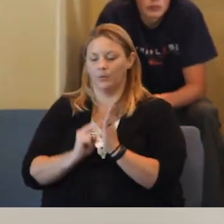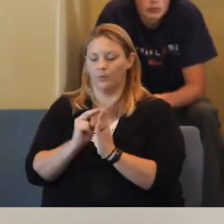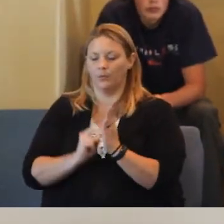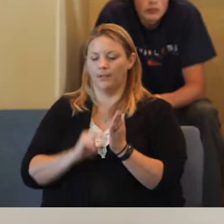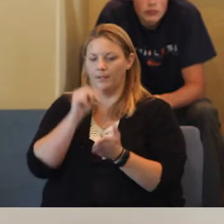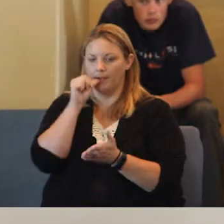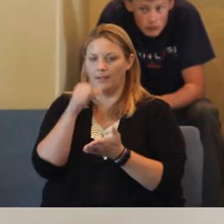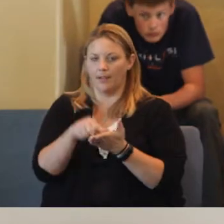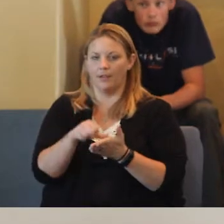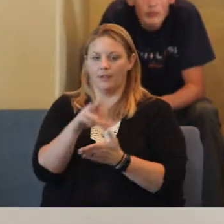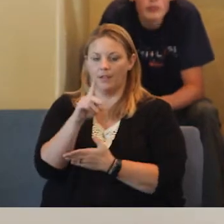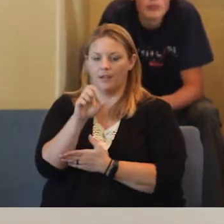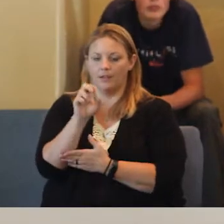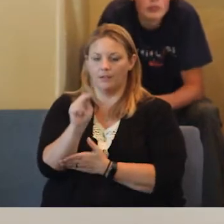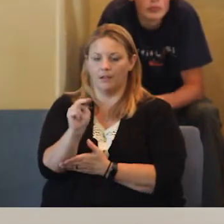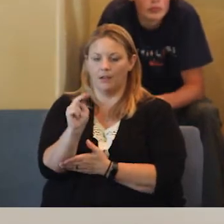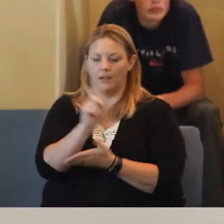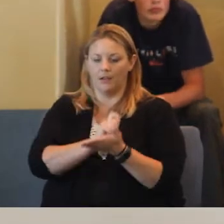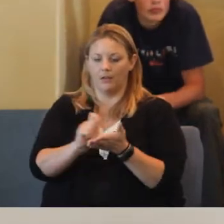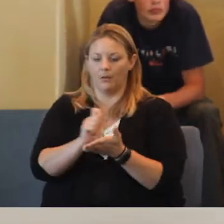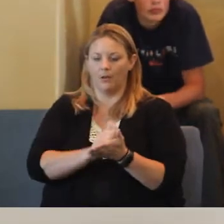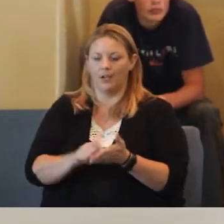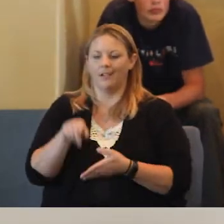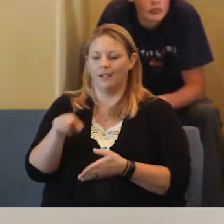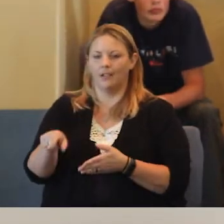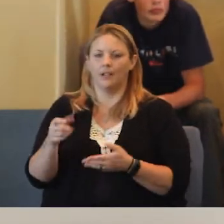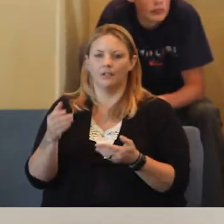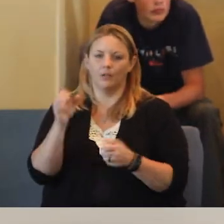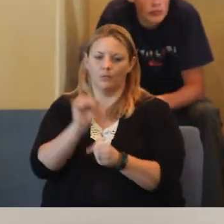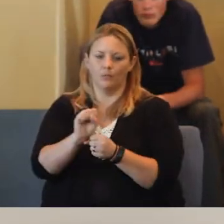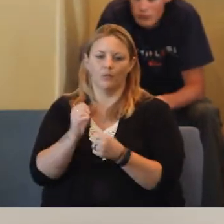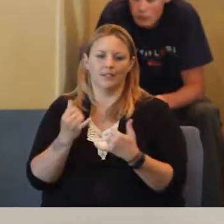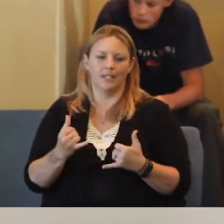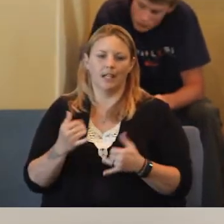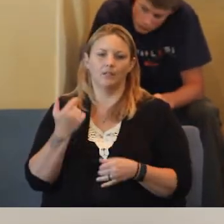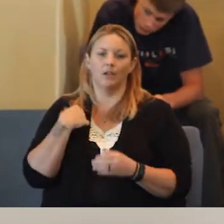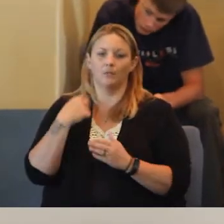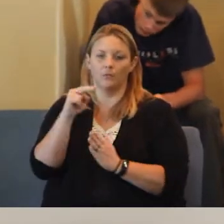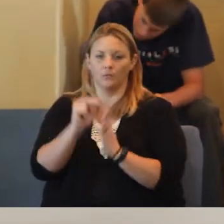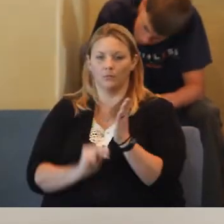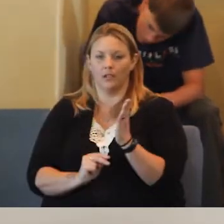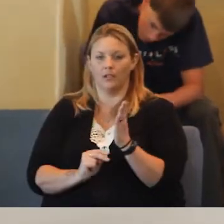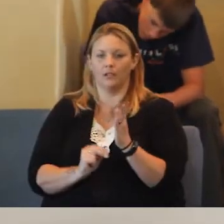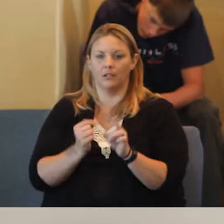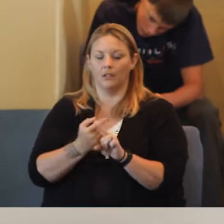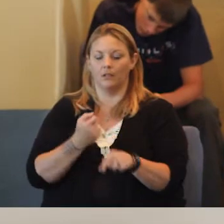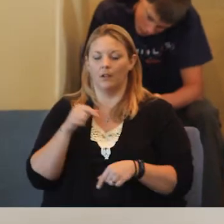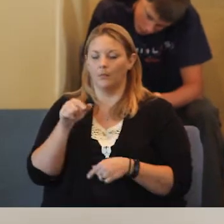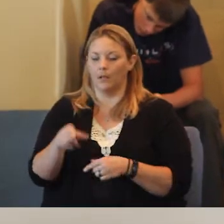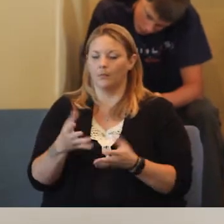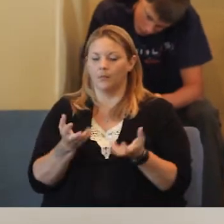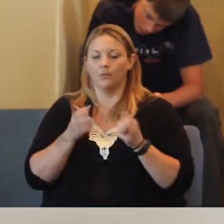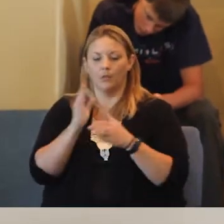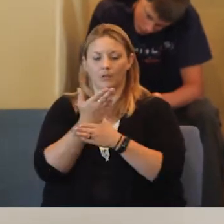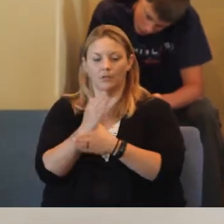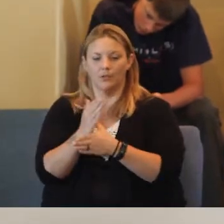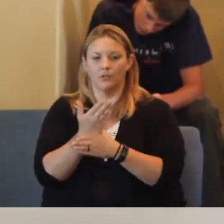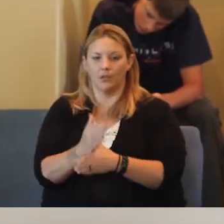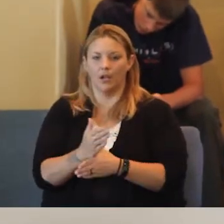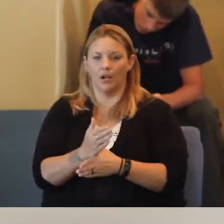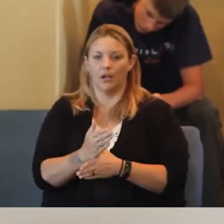and Olivia's dad. So I'm going to be reading a letter that Don had written. He had to work today. So I'm just going to read that from